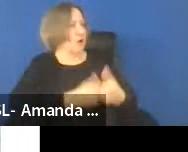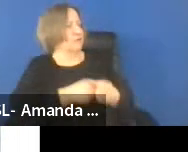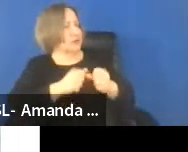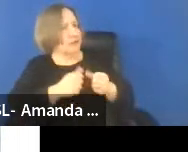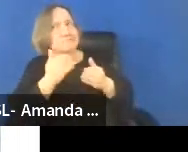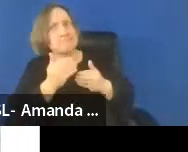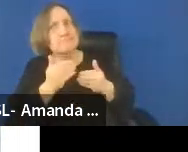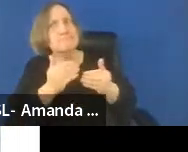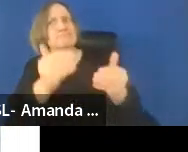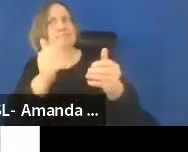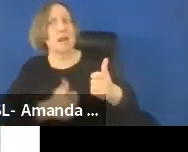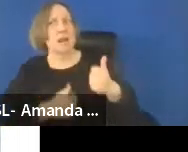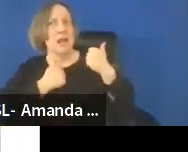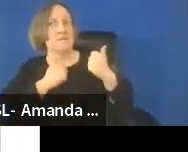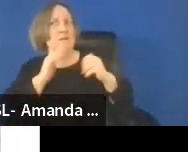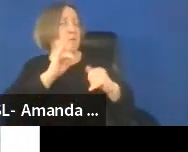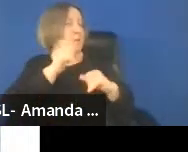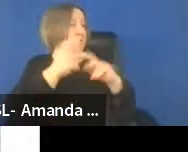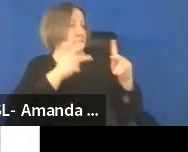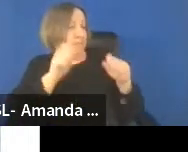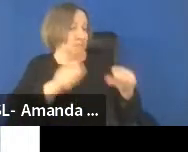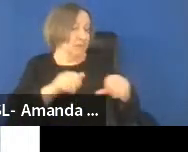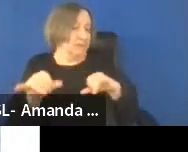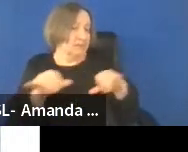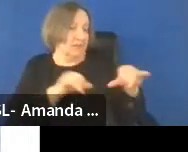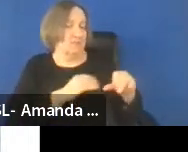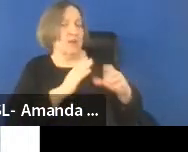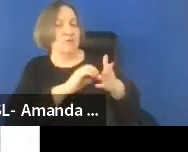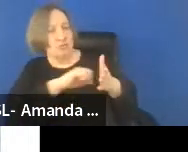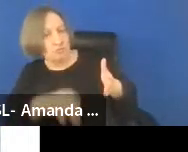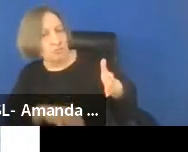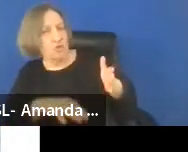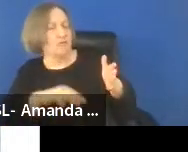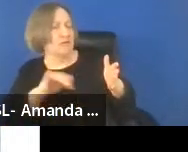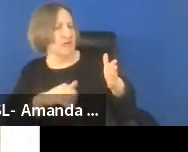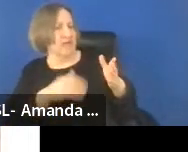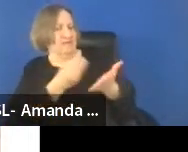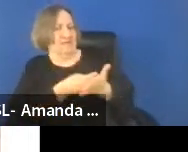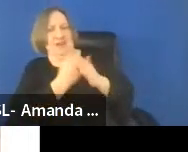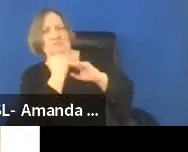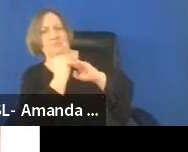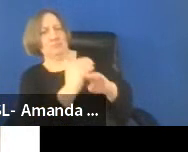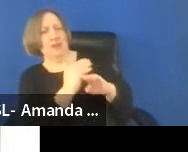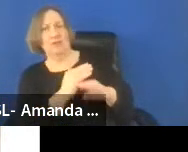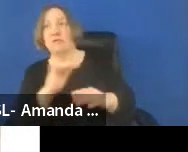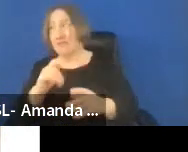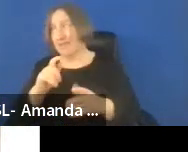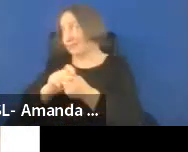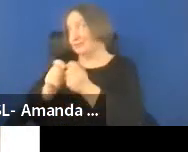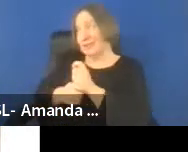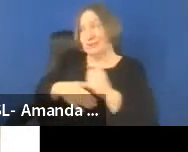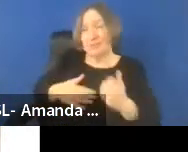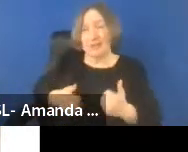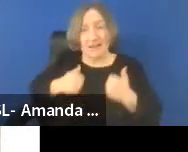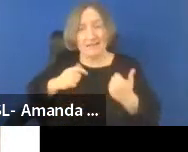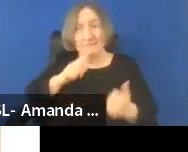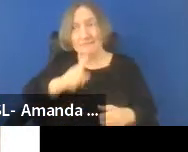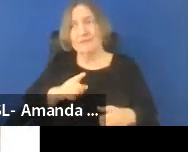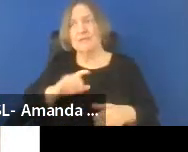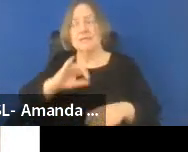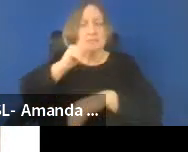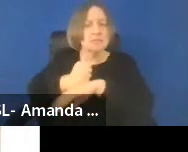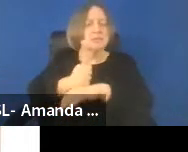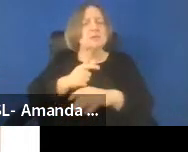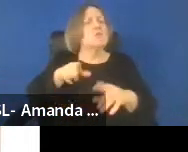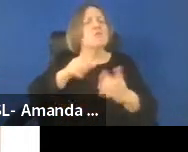hopes others can follow by removing this financial barrier. It's changed my life. It's changed my life. By establishing criteria for